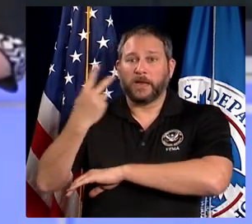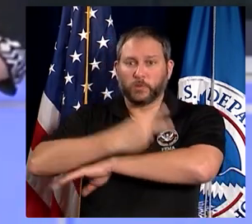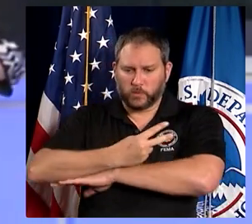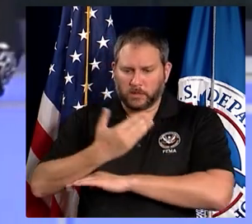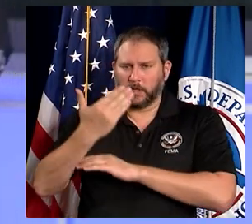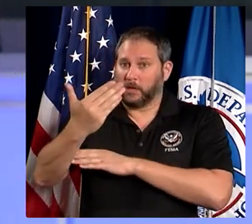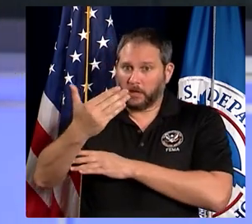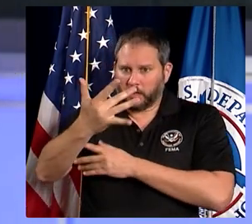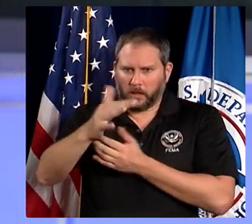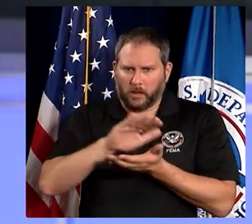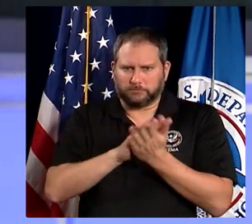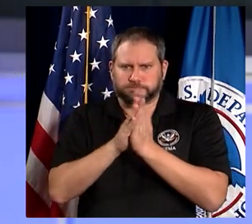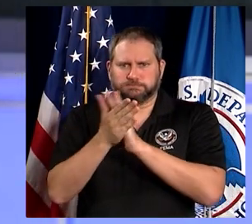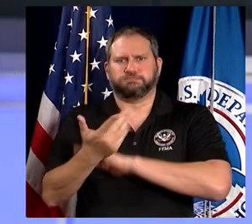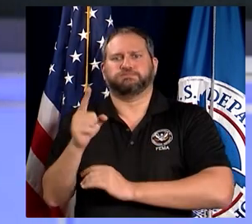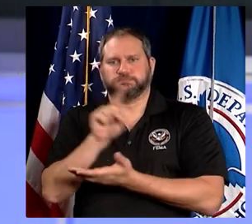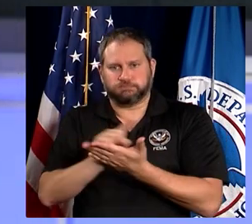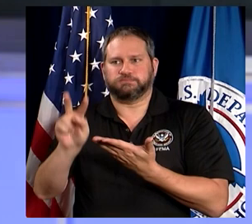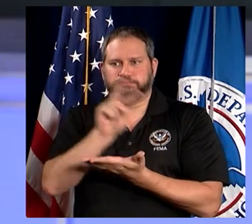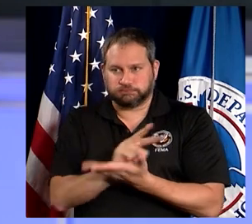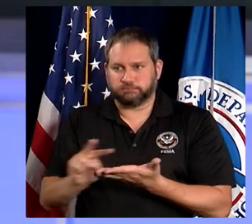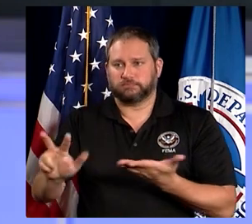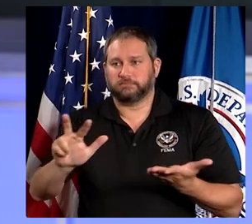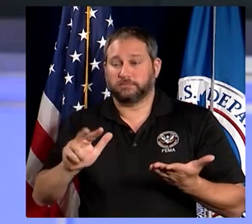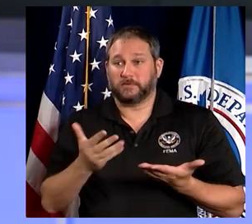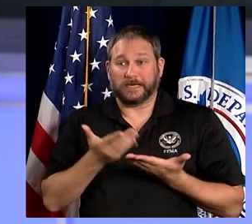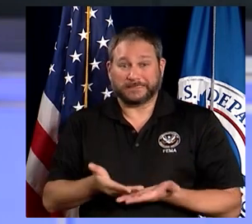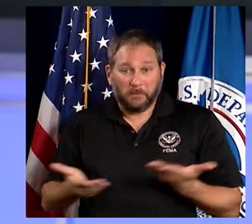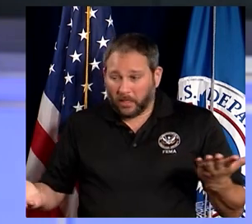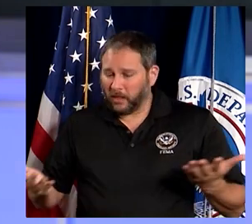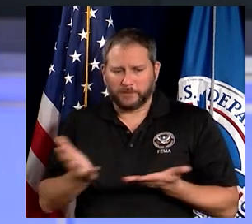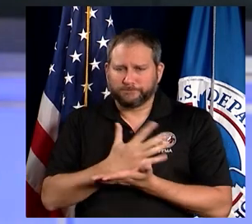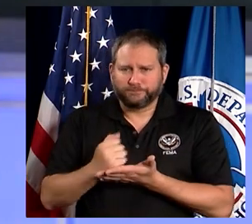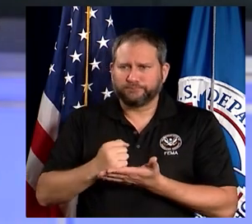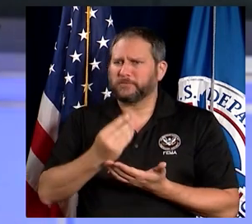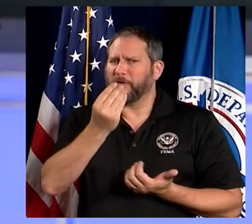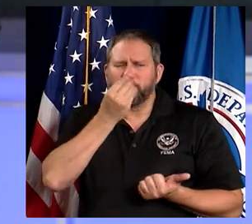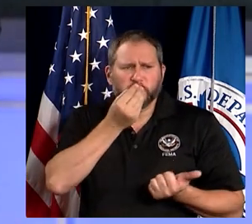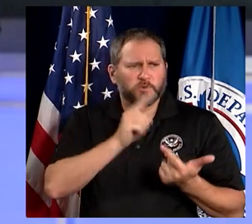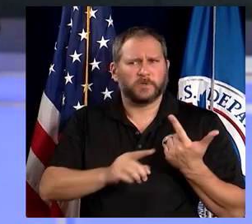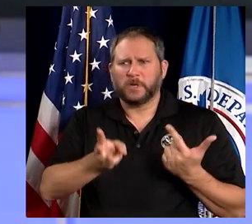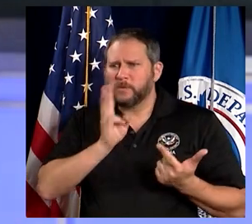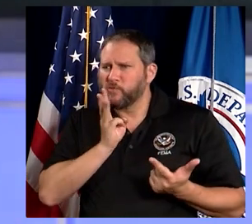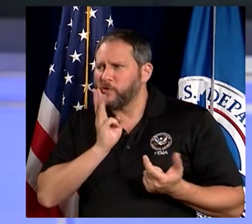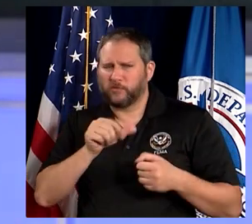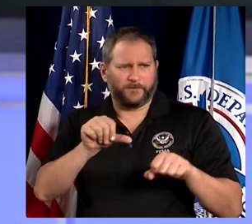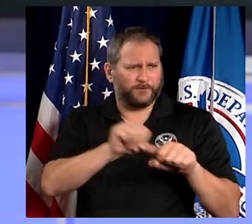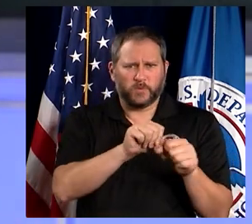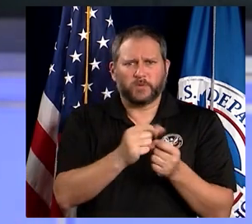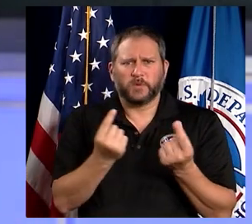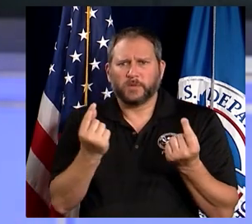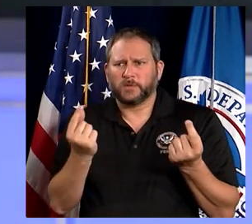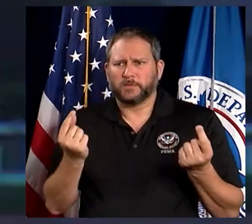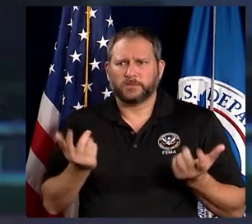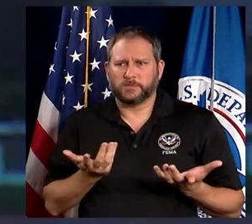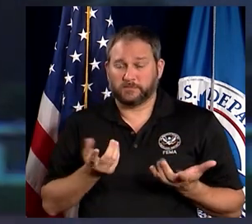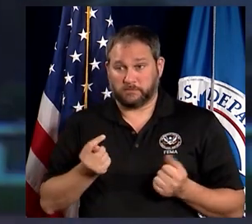happens to your supplies? Food, water, fuel. How's the bathroom